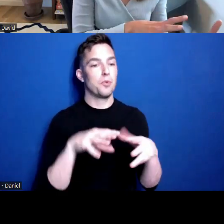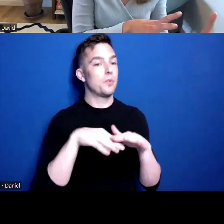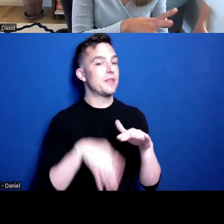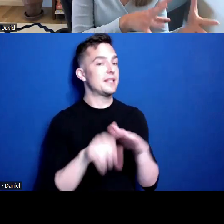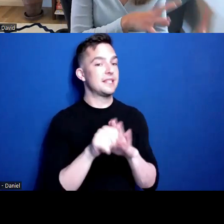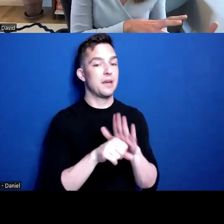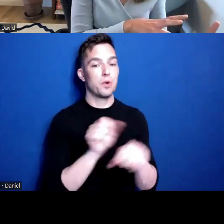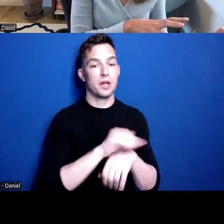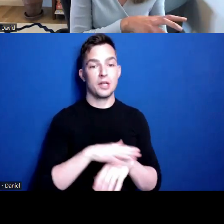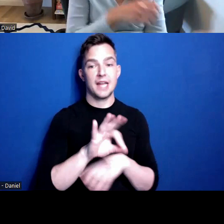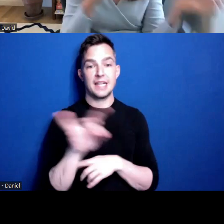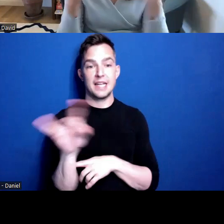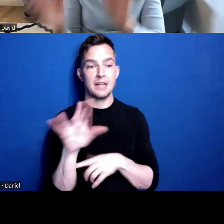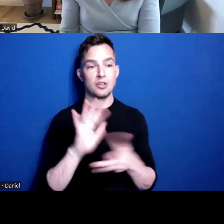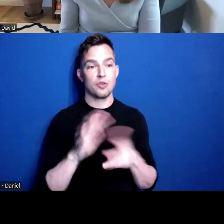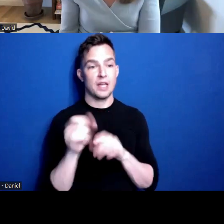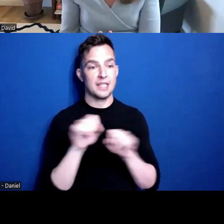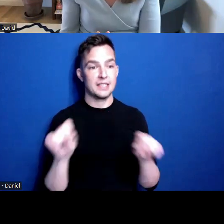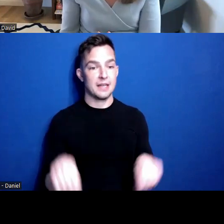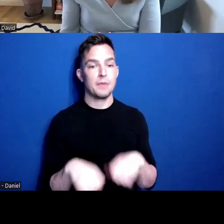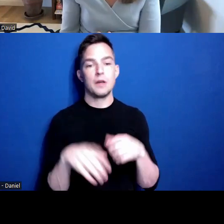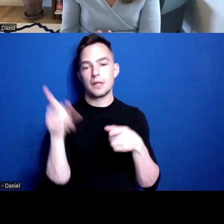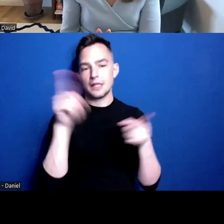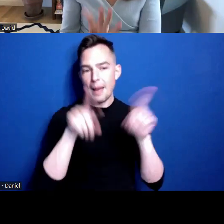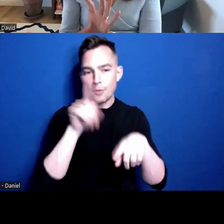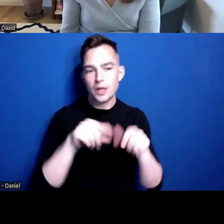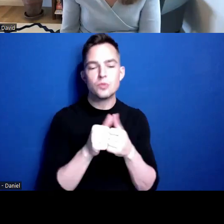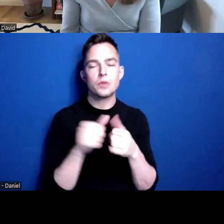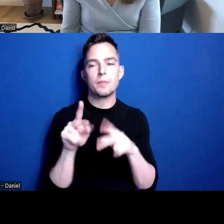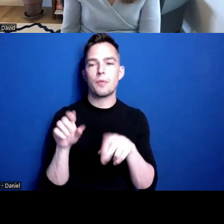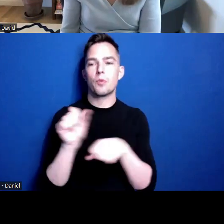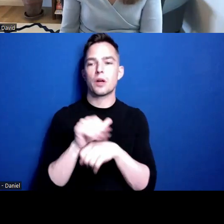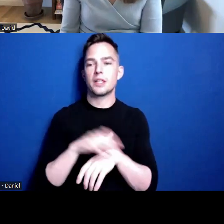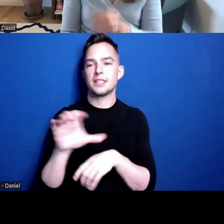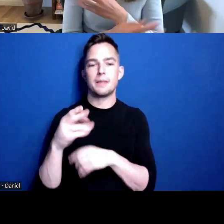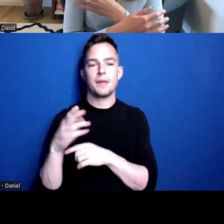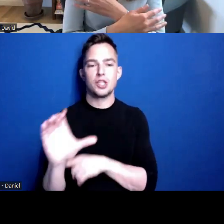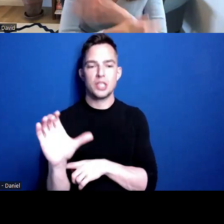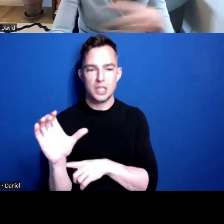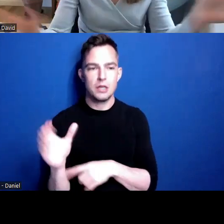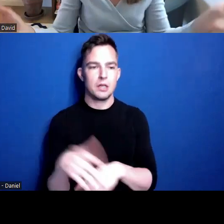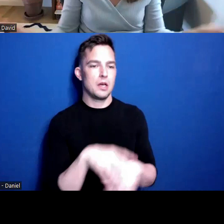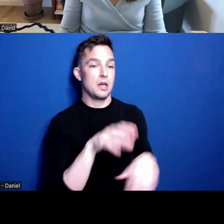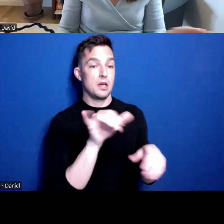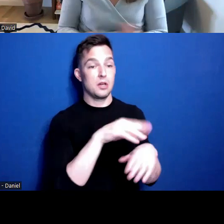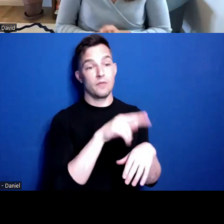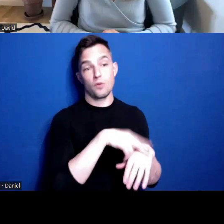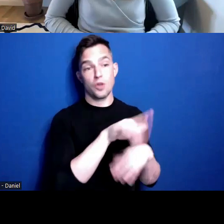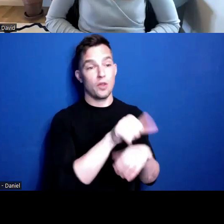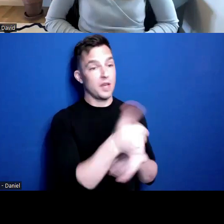on 988 and crisis systems, collaboration between the folks working on CCBHC, and of course, all the